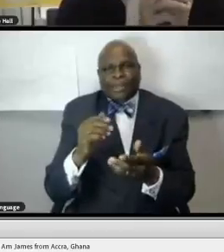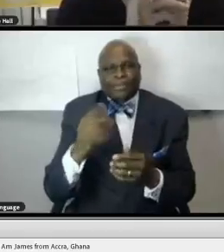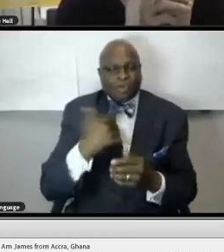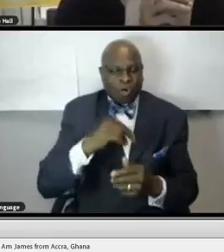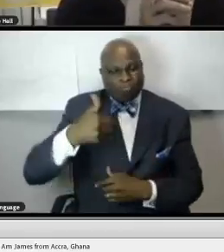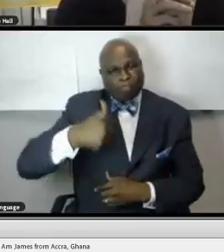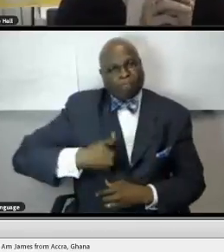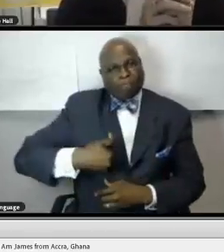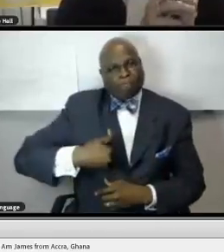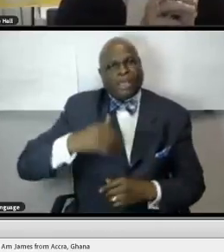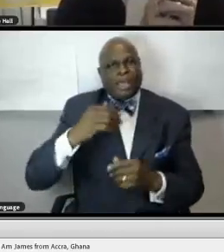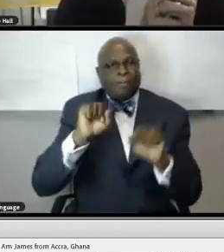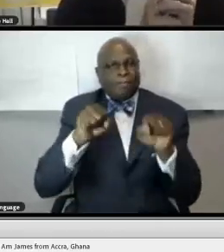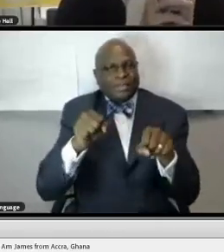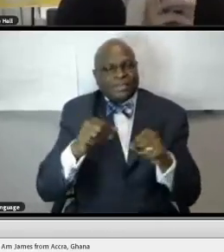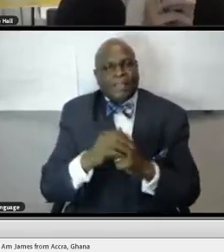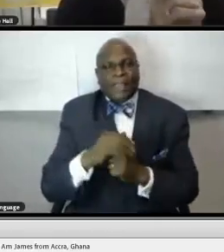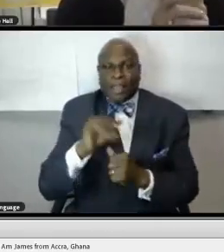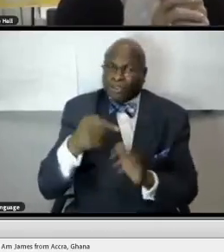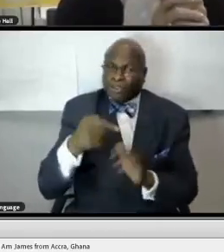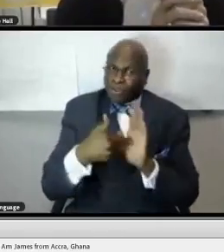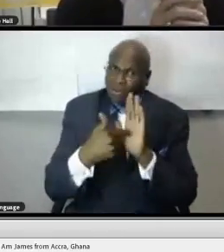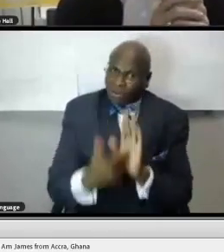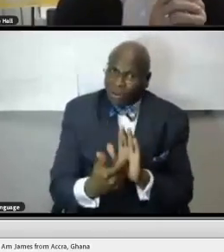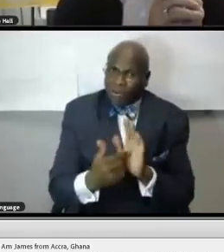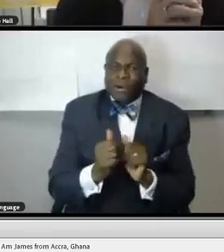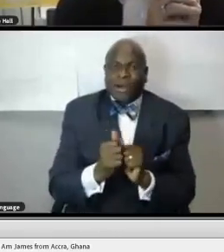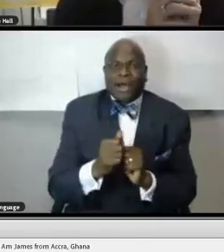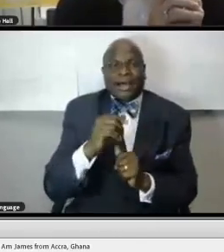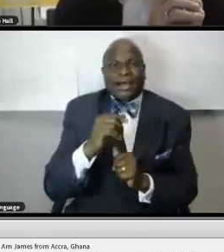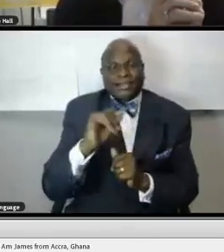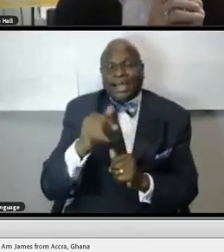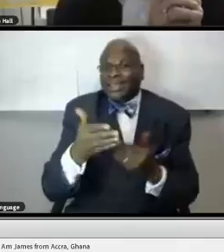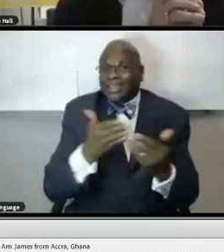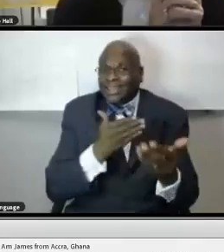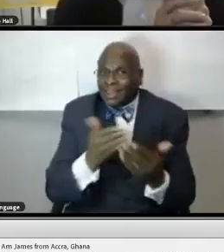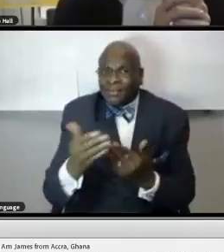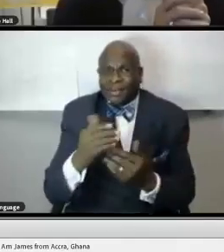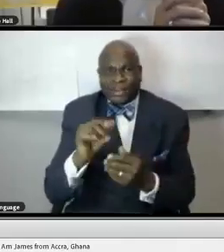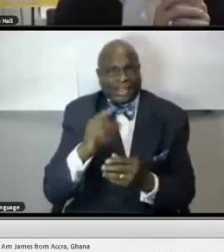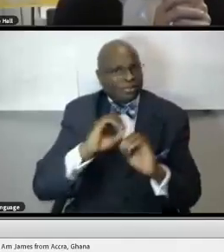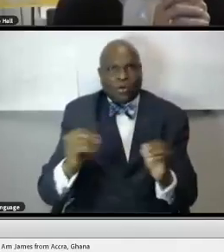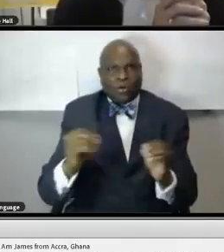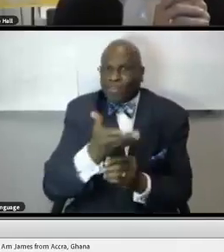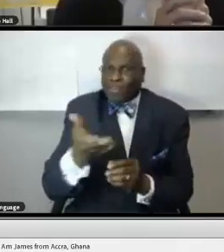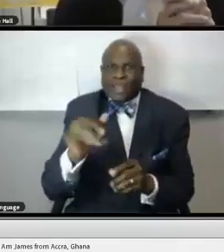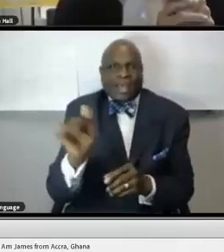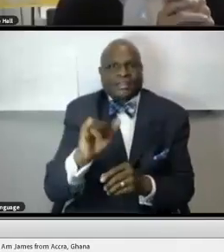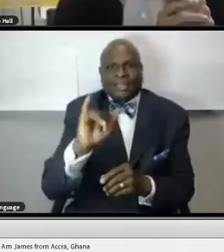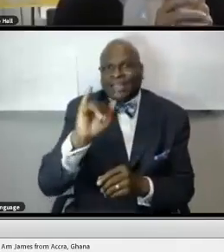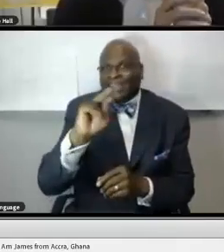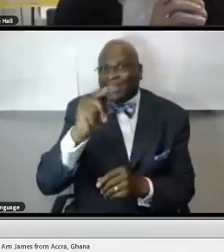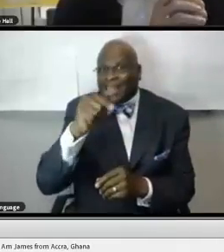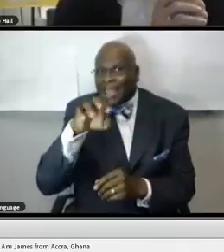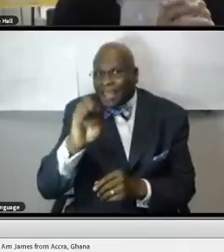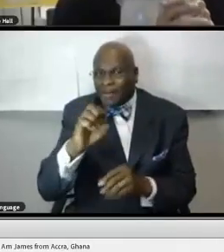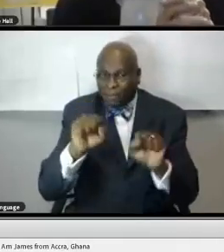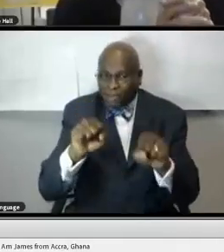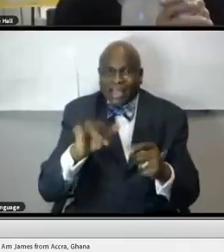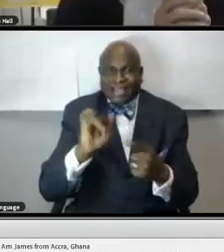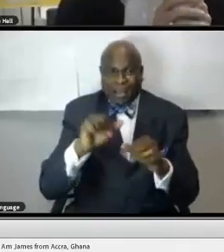ability. What she's showing us is that even that there is no such thing as innate ability, and that